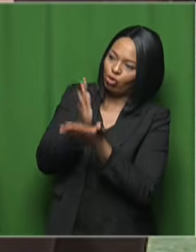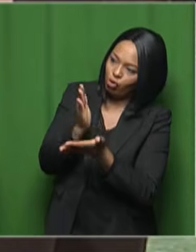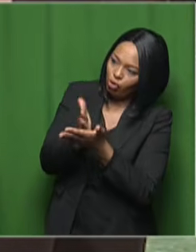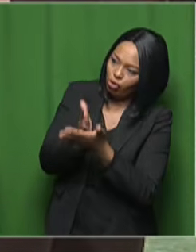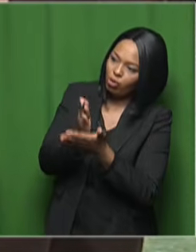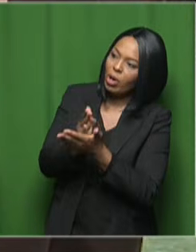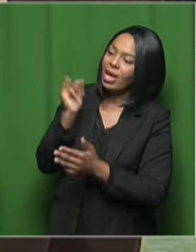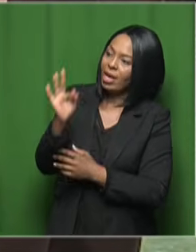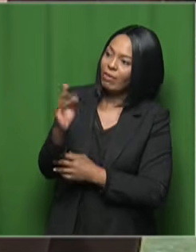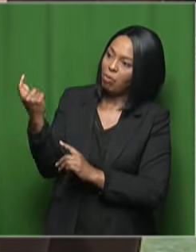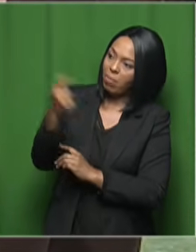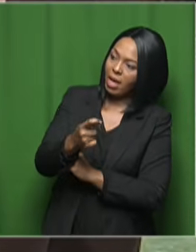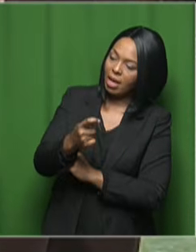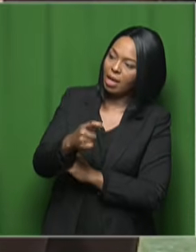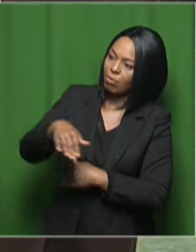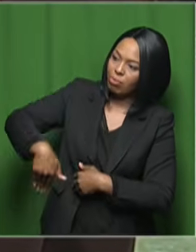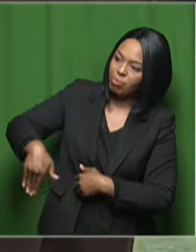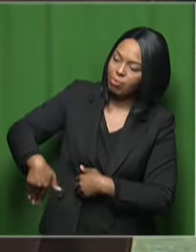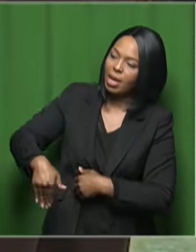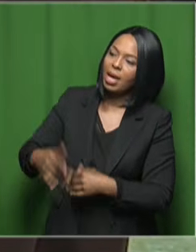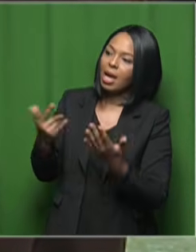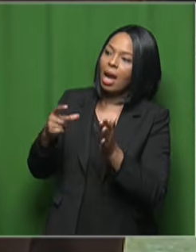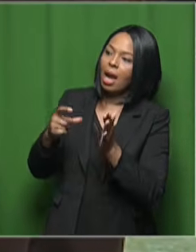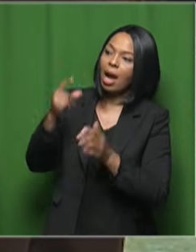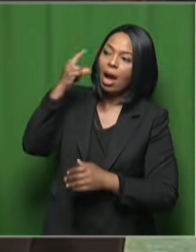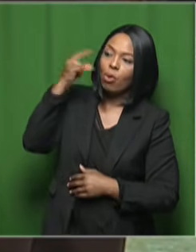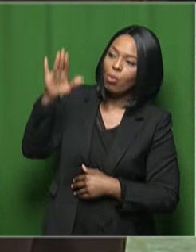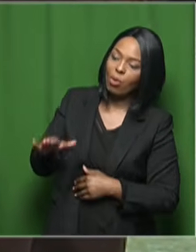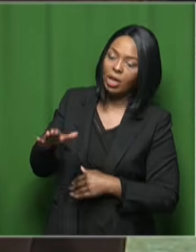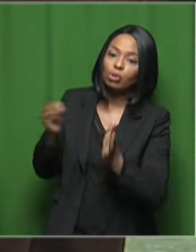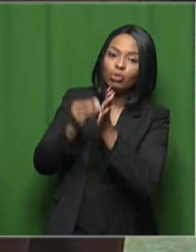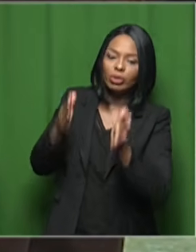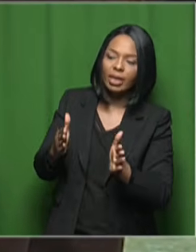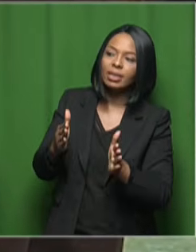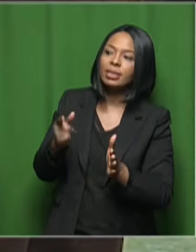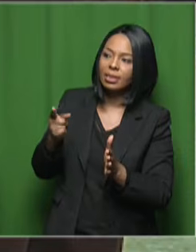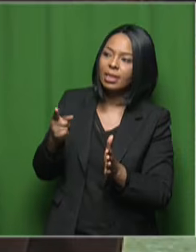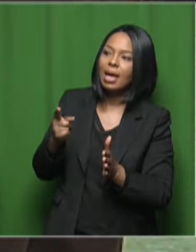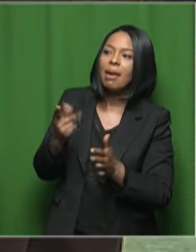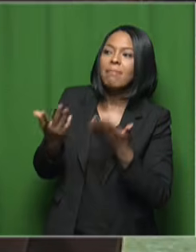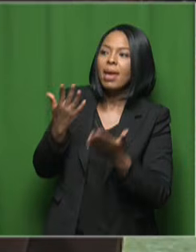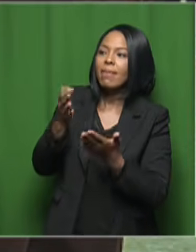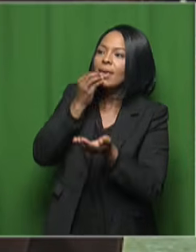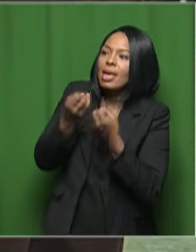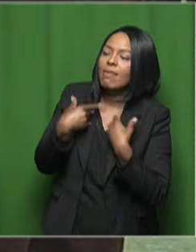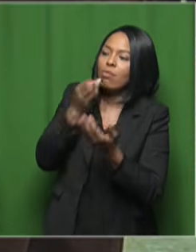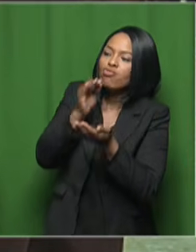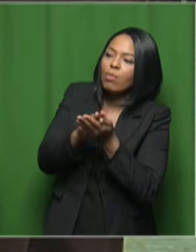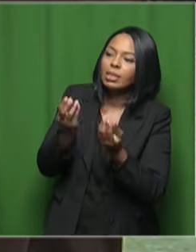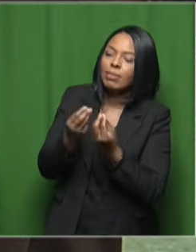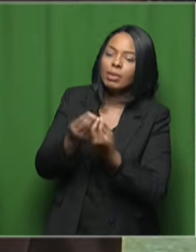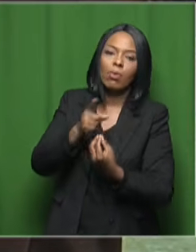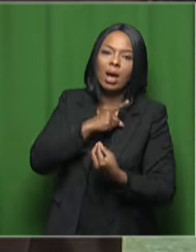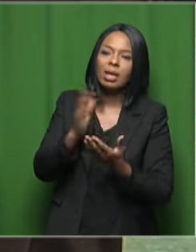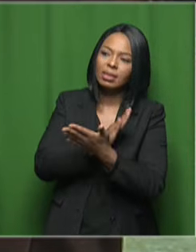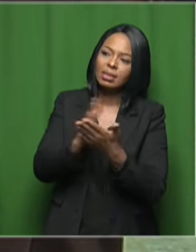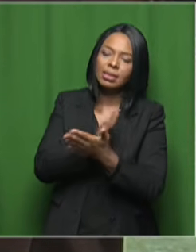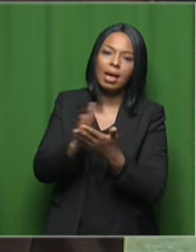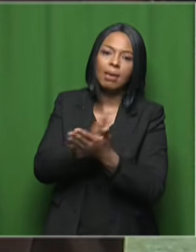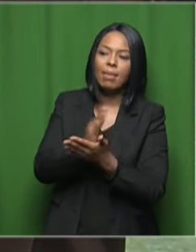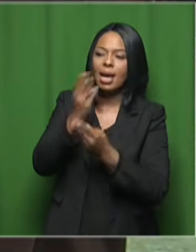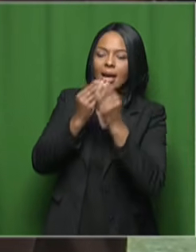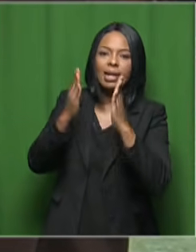is unfunded, we can't chase that student, especially if we know the background they come from. Some of our members have some charity beds. We have